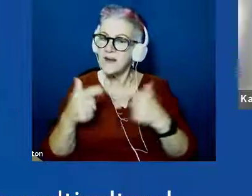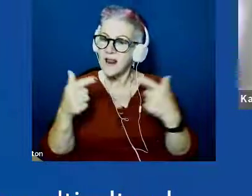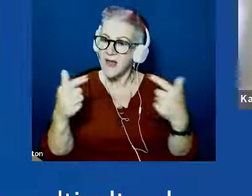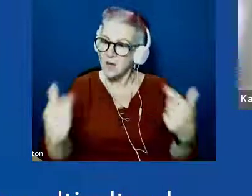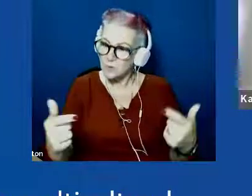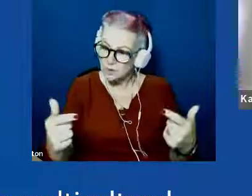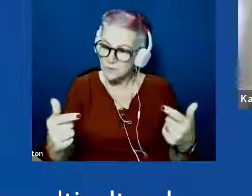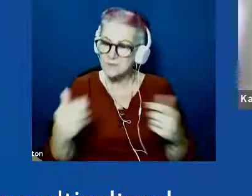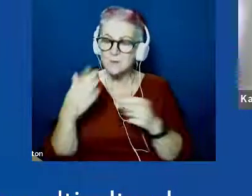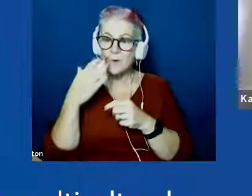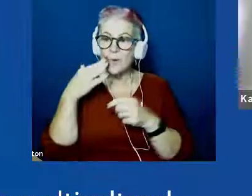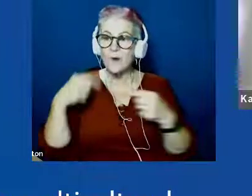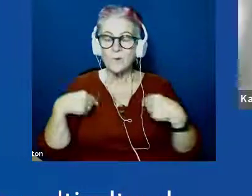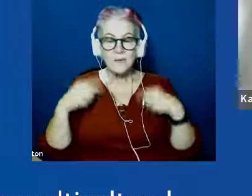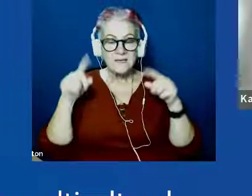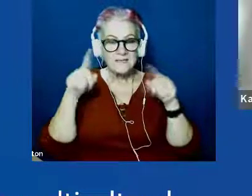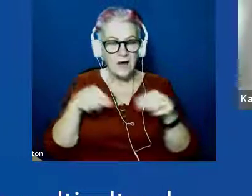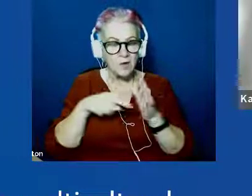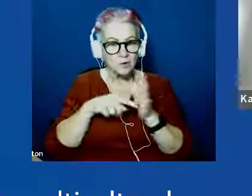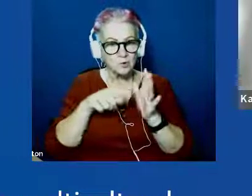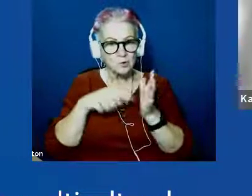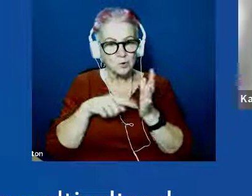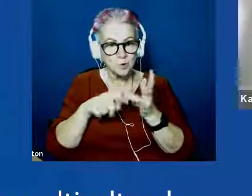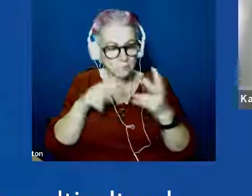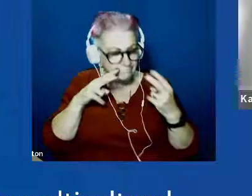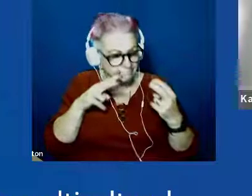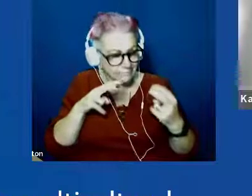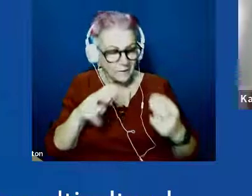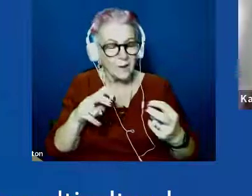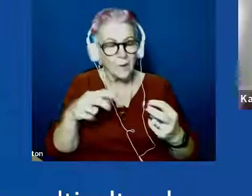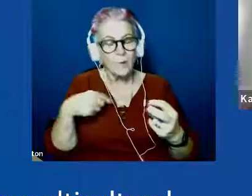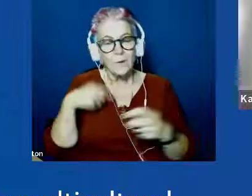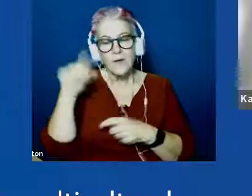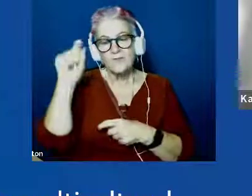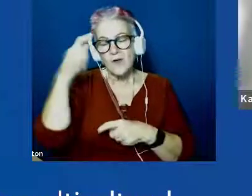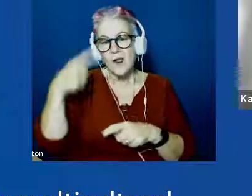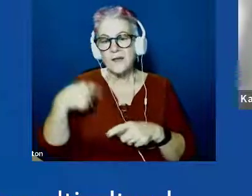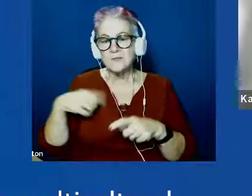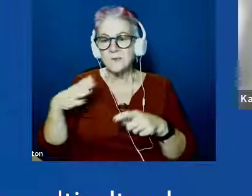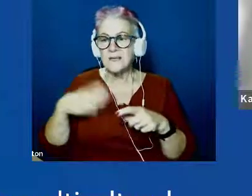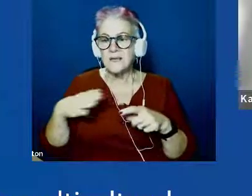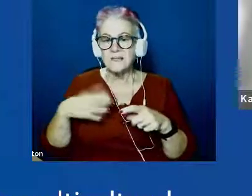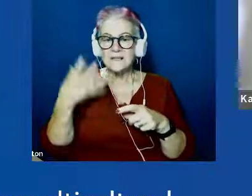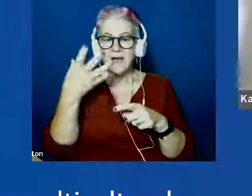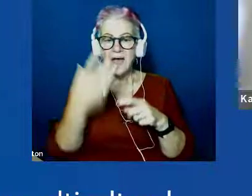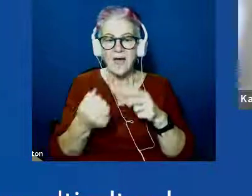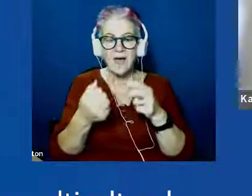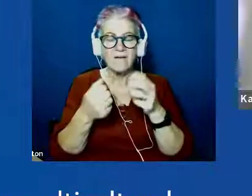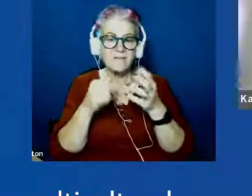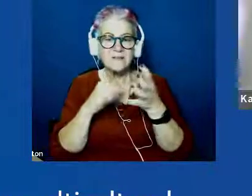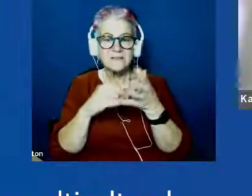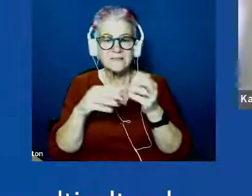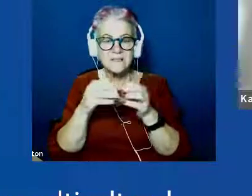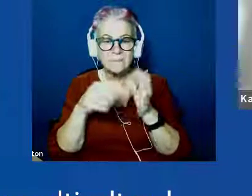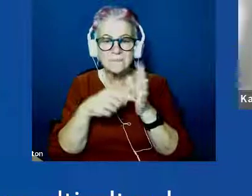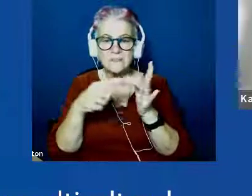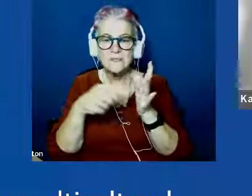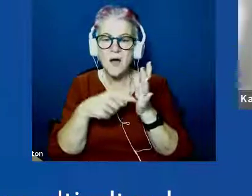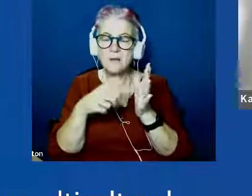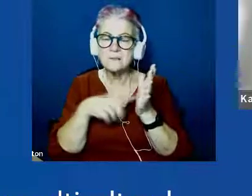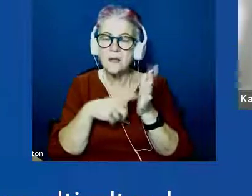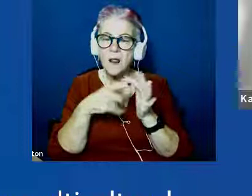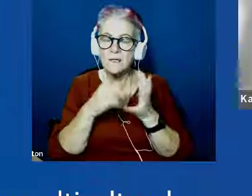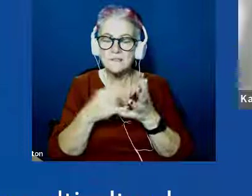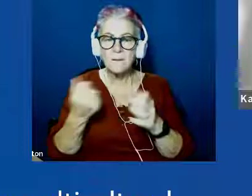we started looking into that a little bit more, we realised that we needed to do subtitles, and we need to make it a lot more inclusive, not just